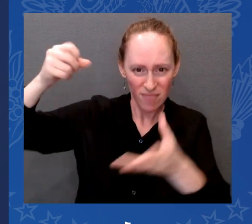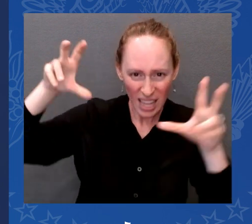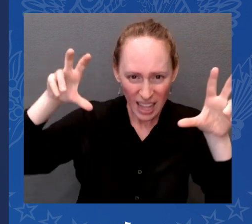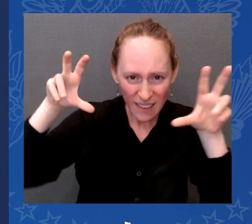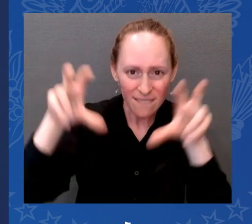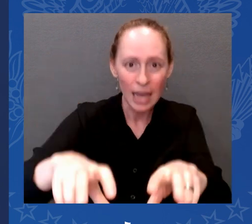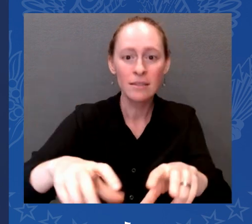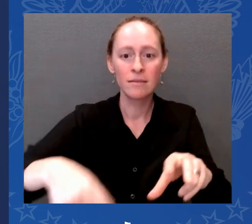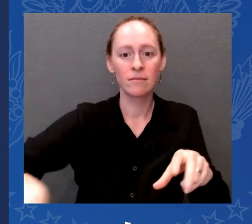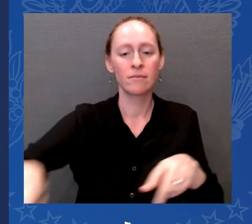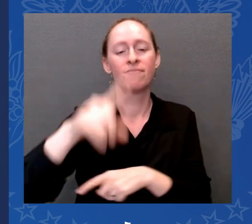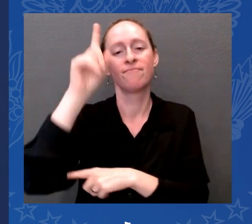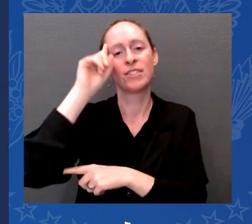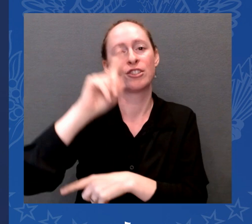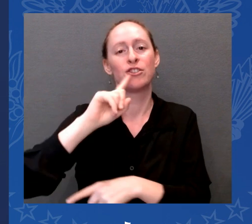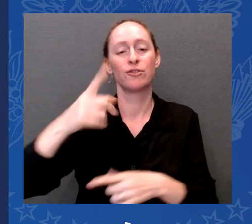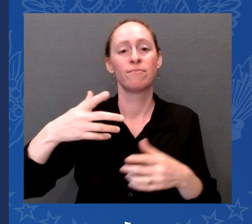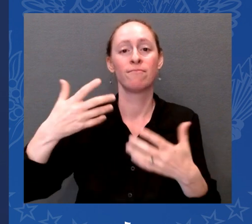500%.